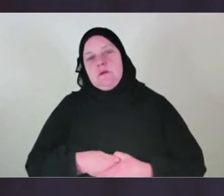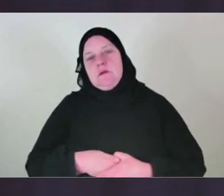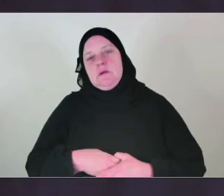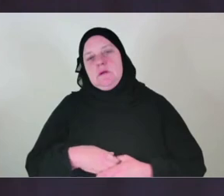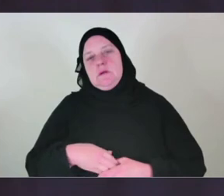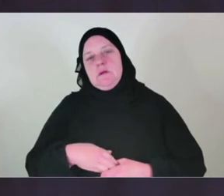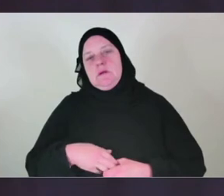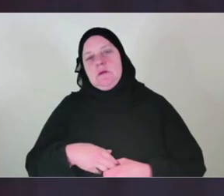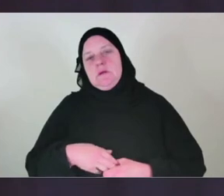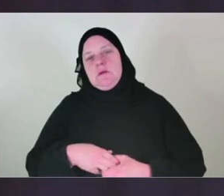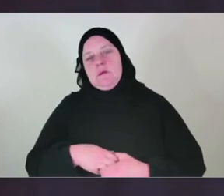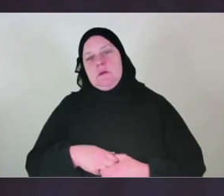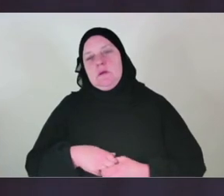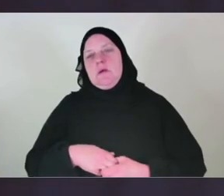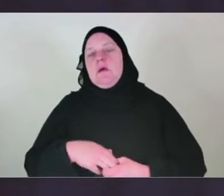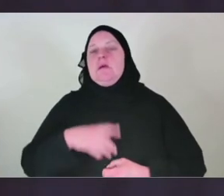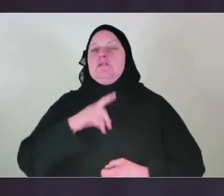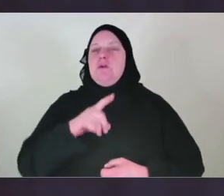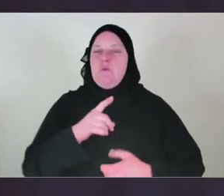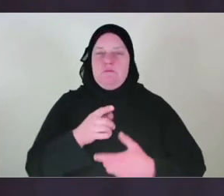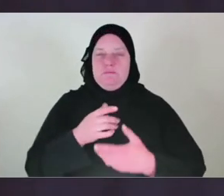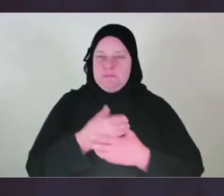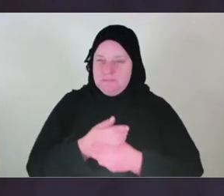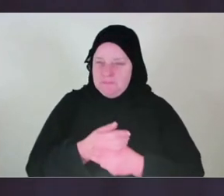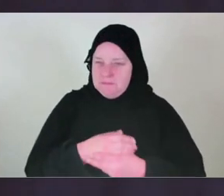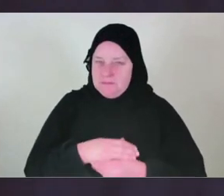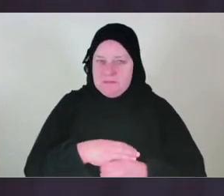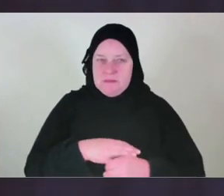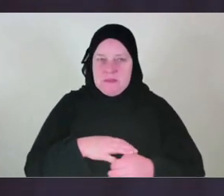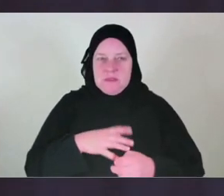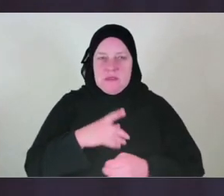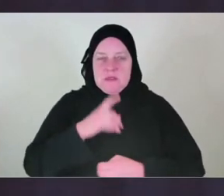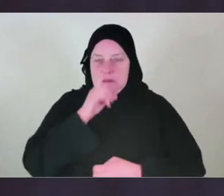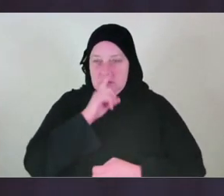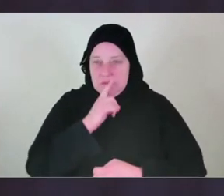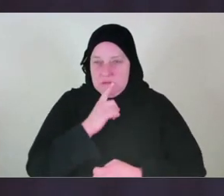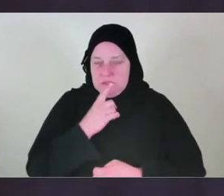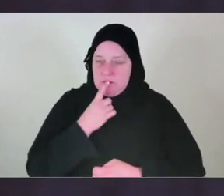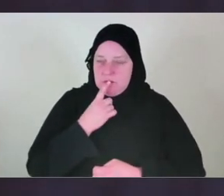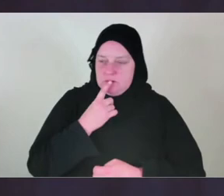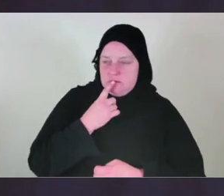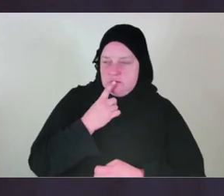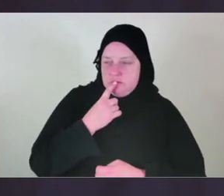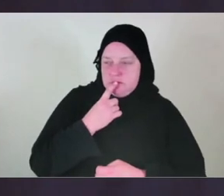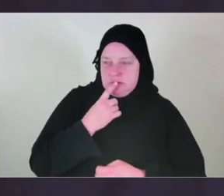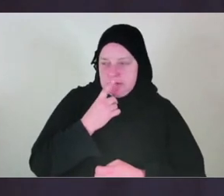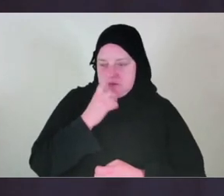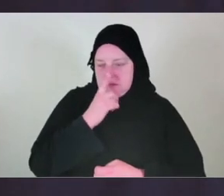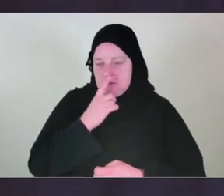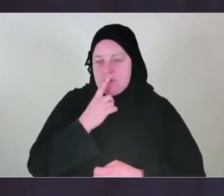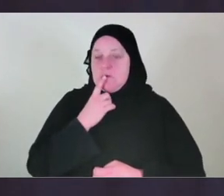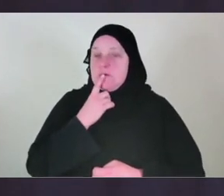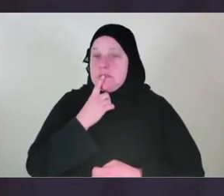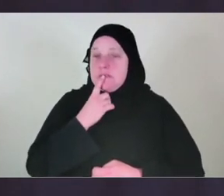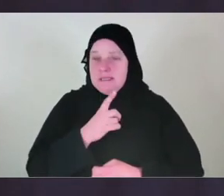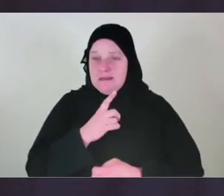come up with this? I can't accept this. No, he's mentioning a hadith.